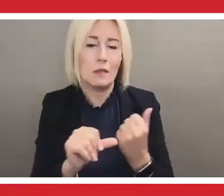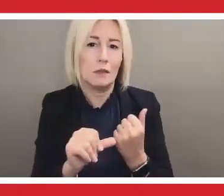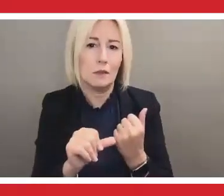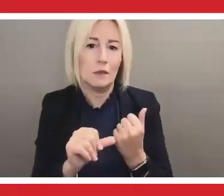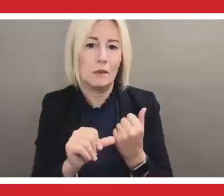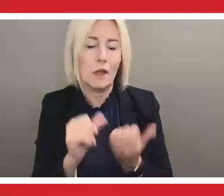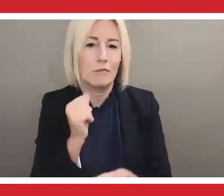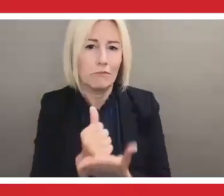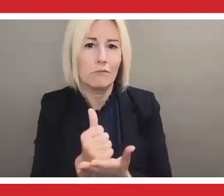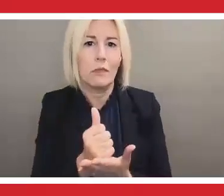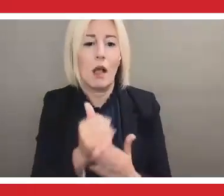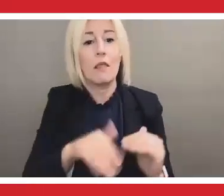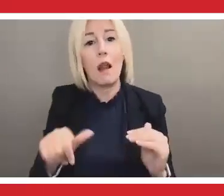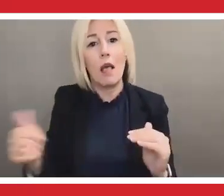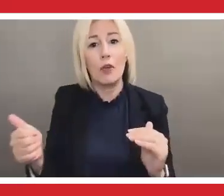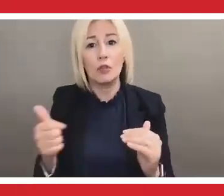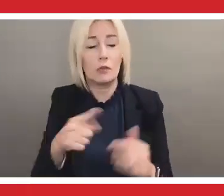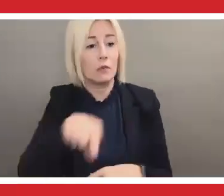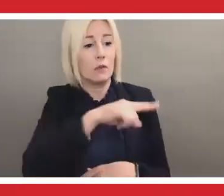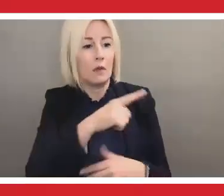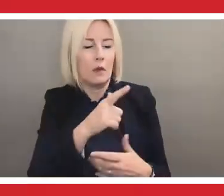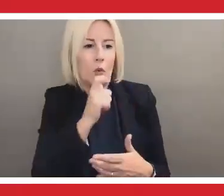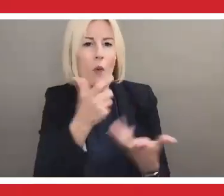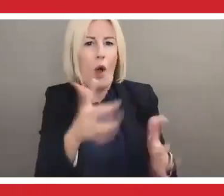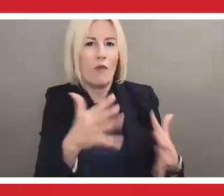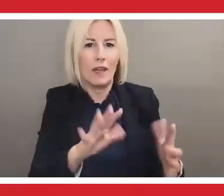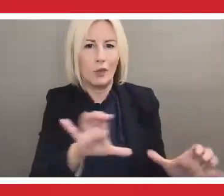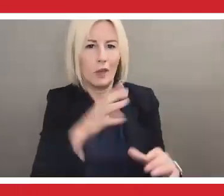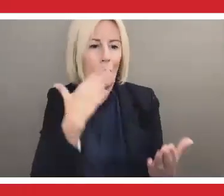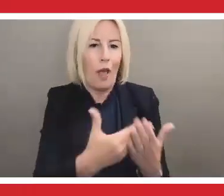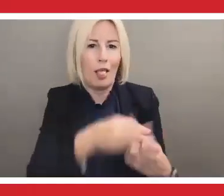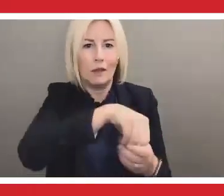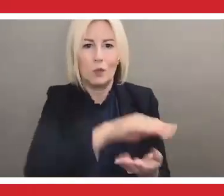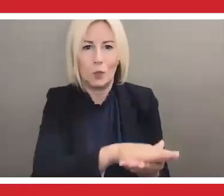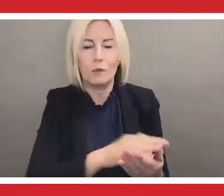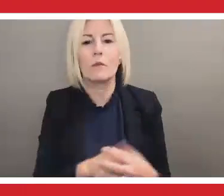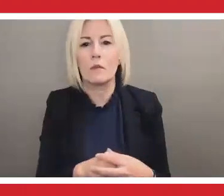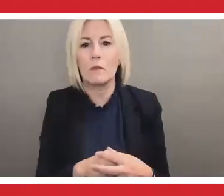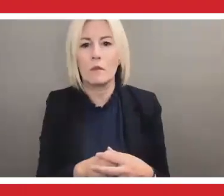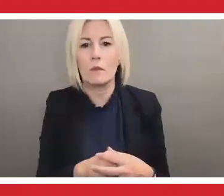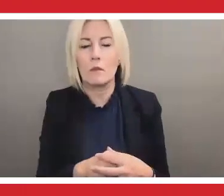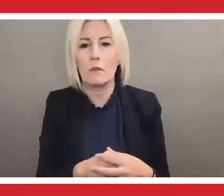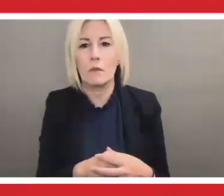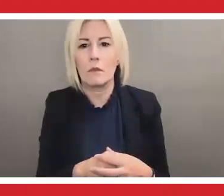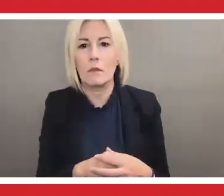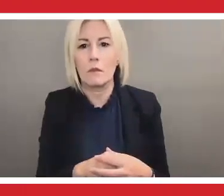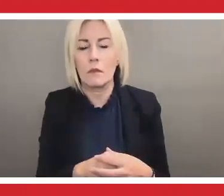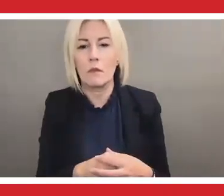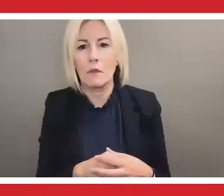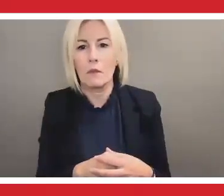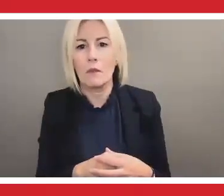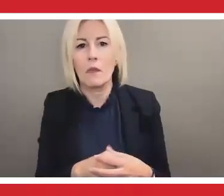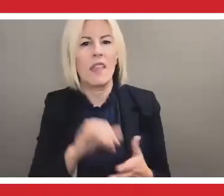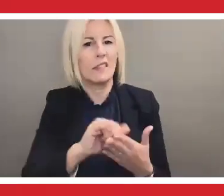that were doing anyway well in school. And this is just one of the examples,